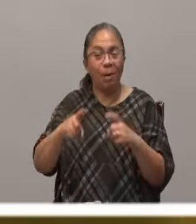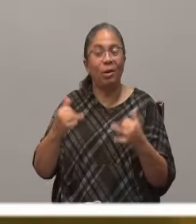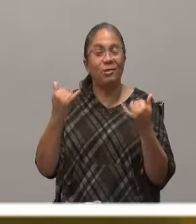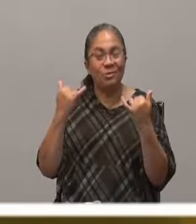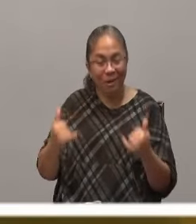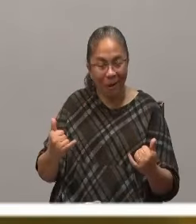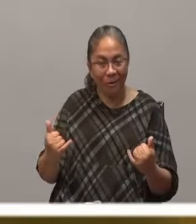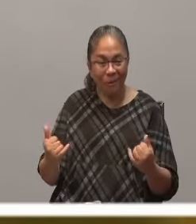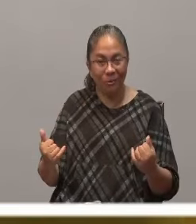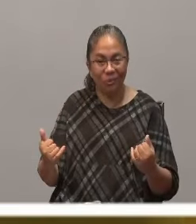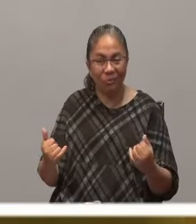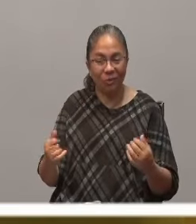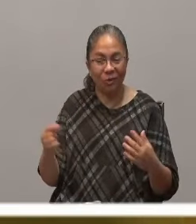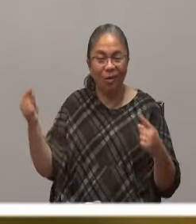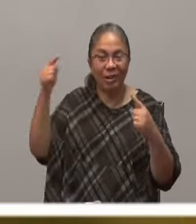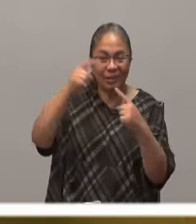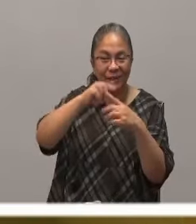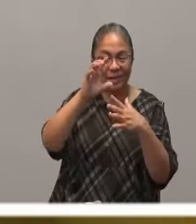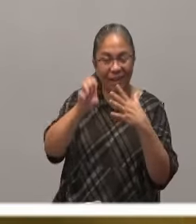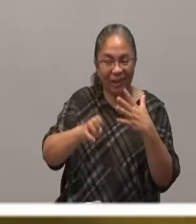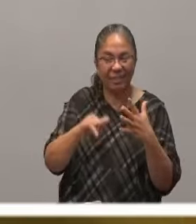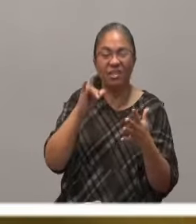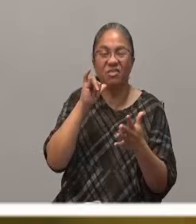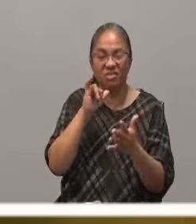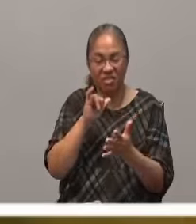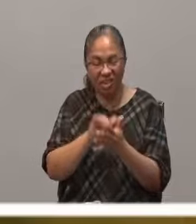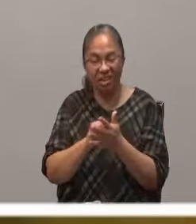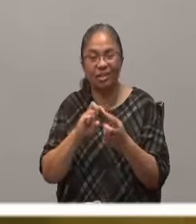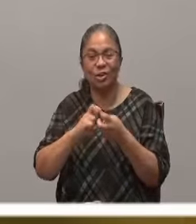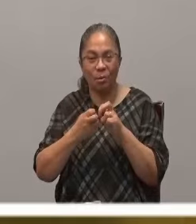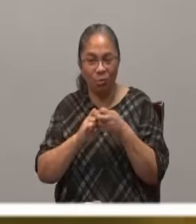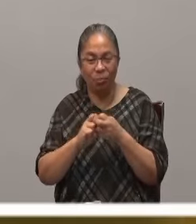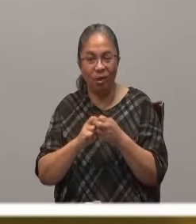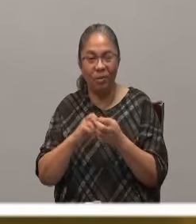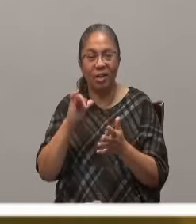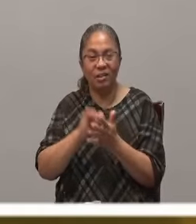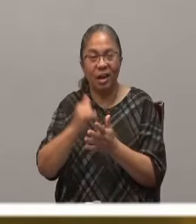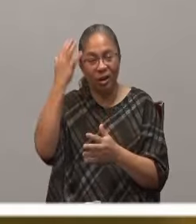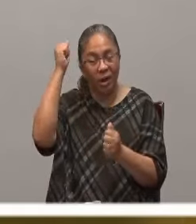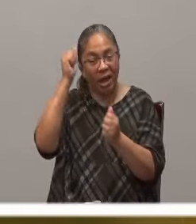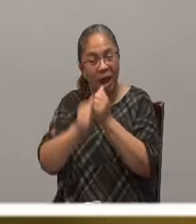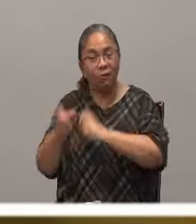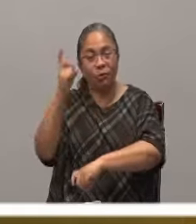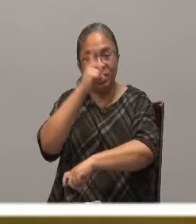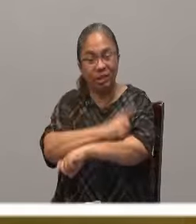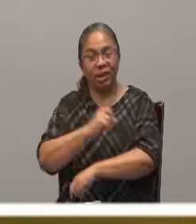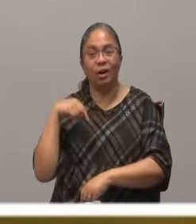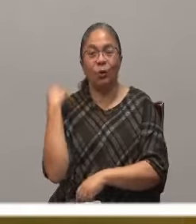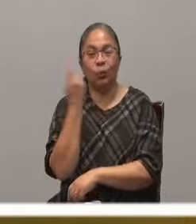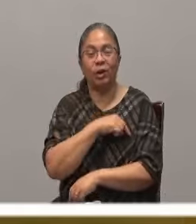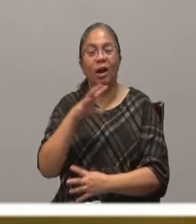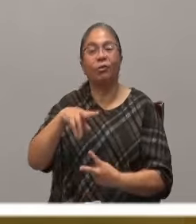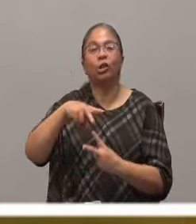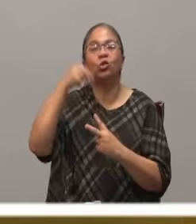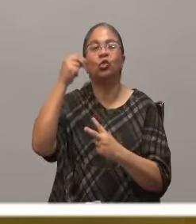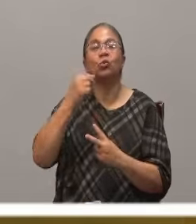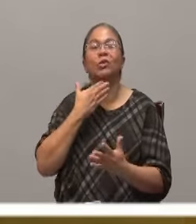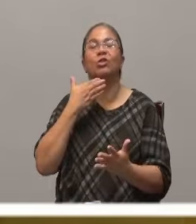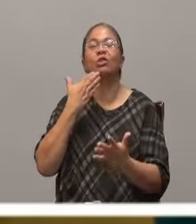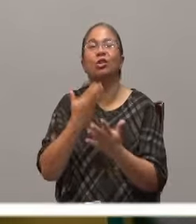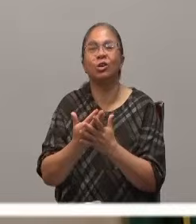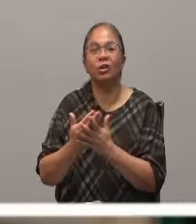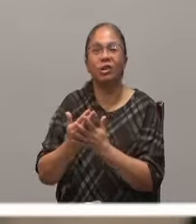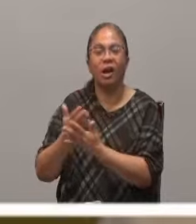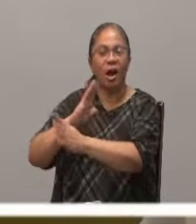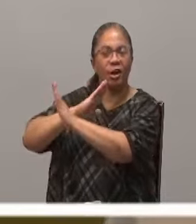problem. And that's why every day we must make choice to do what is good and avoid what